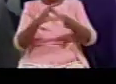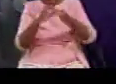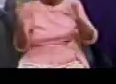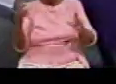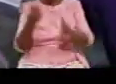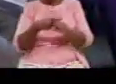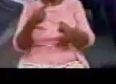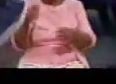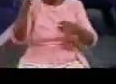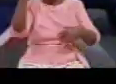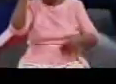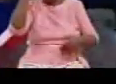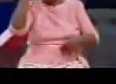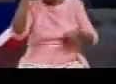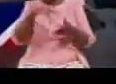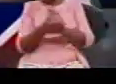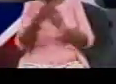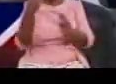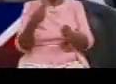infirmity. And then